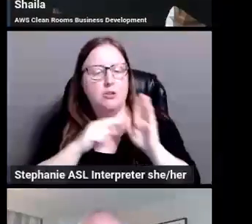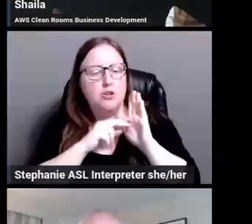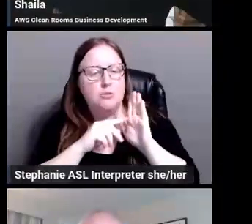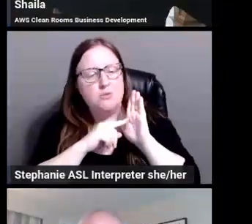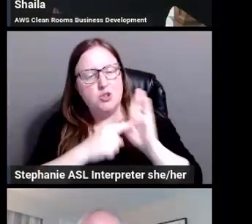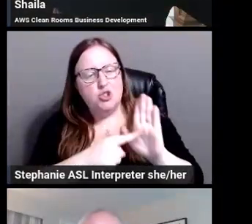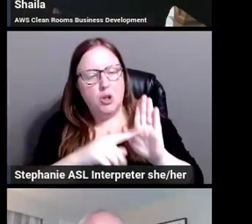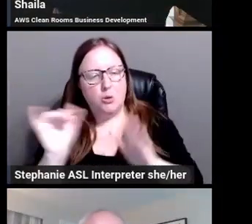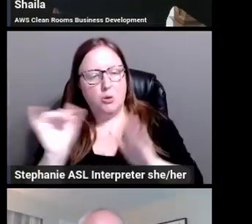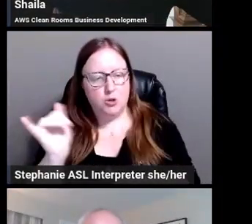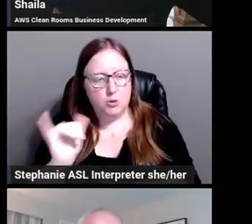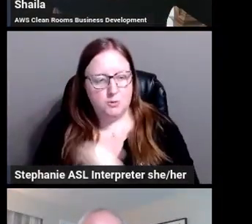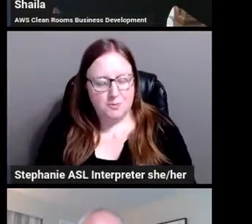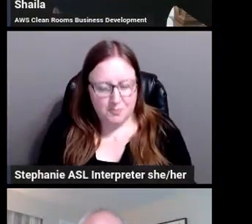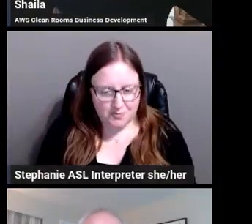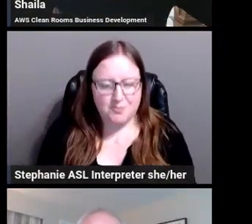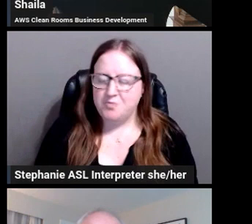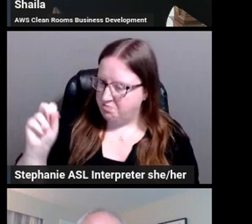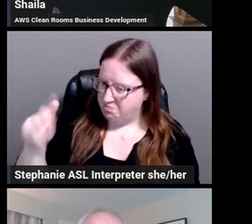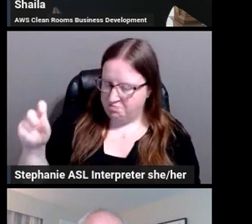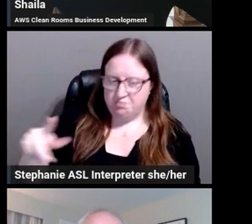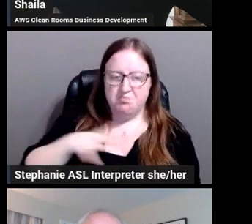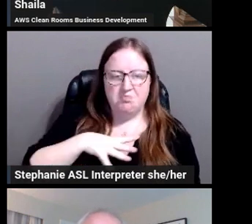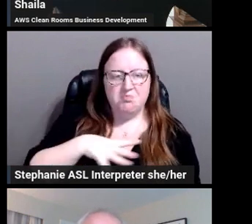too. So Okay. look forward to that. Okay. Yeah.